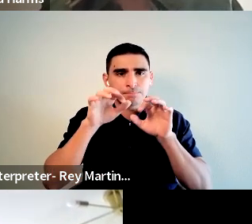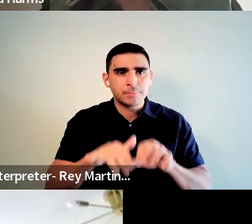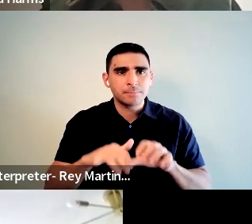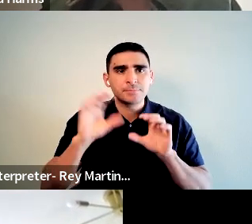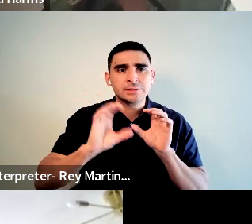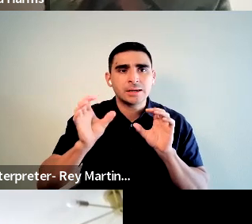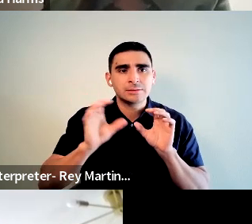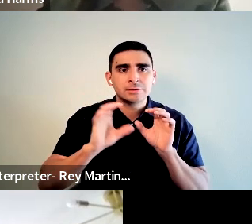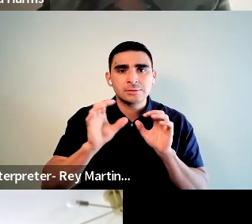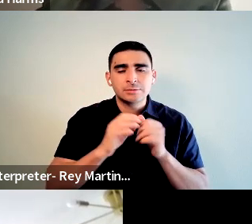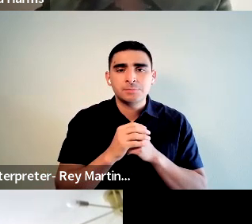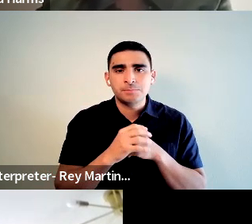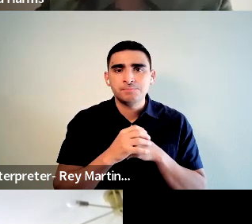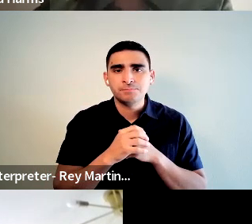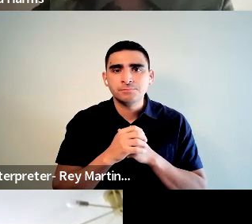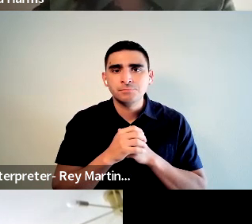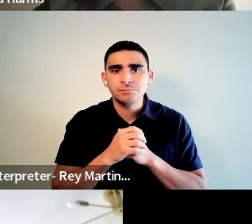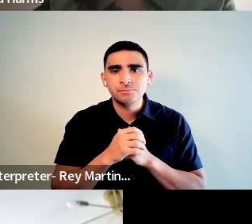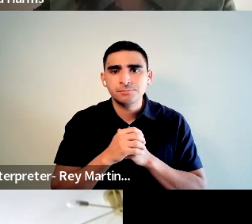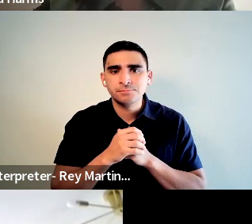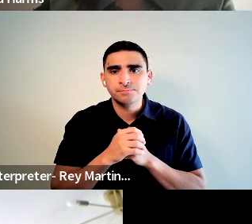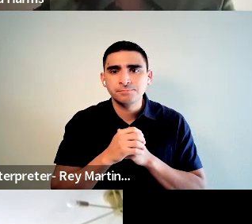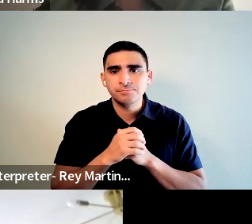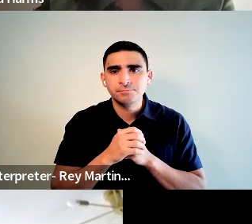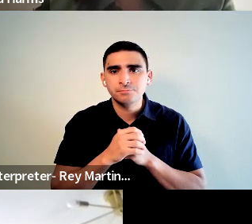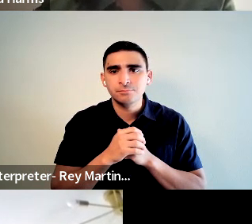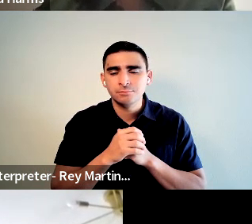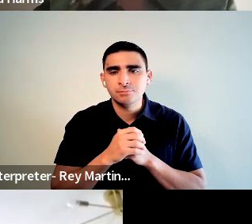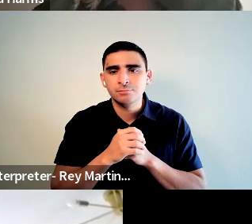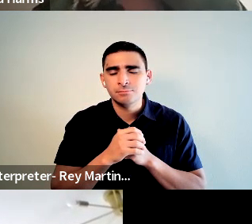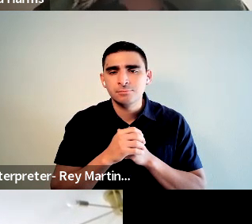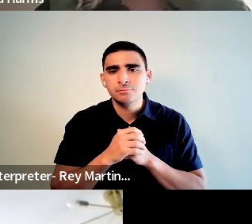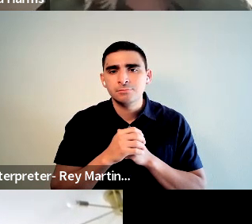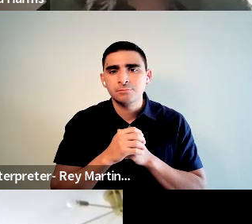Sorry, maybe I am.